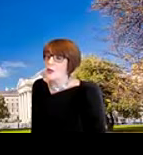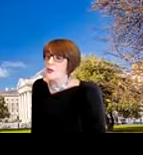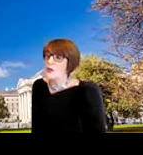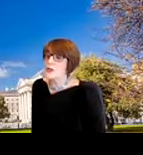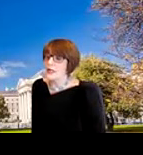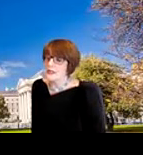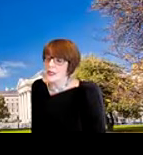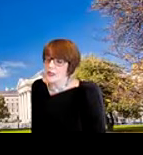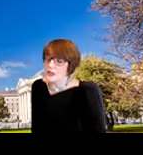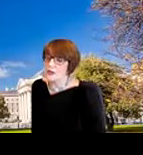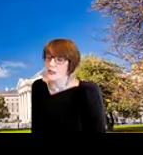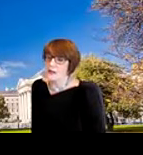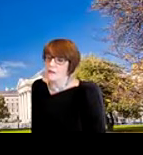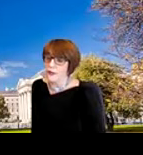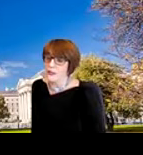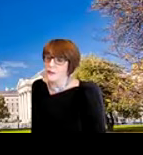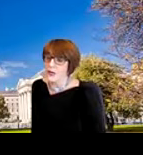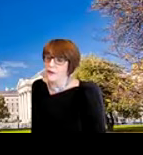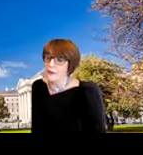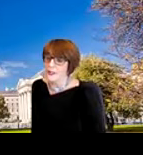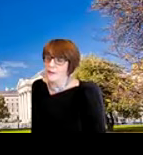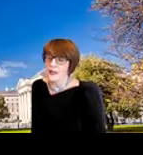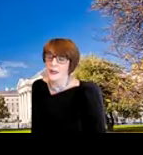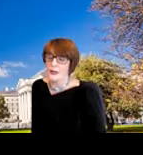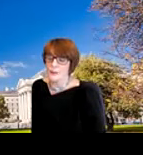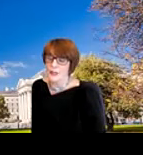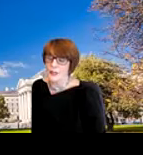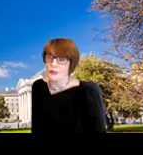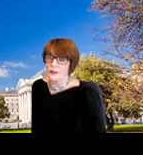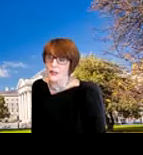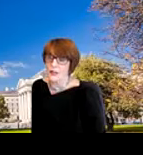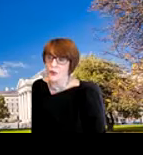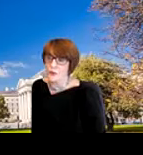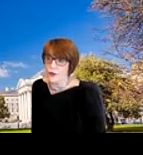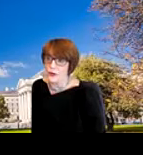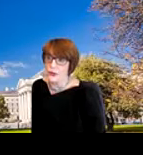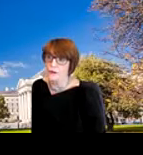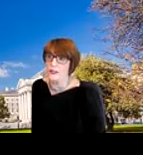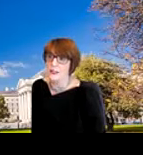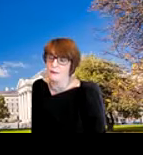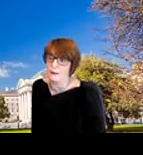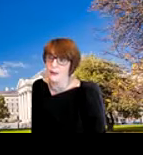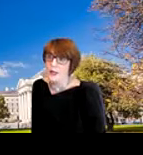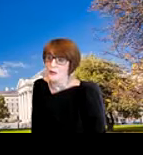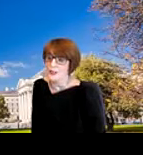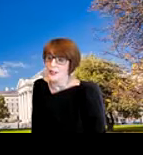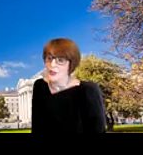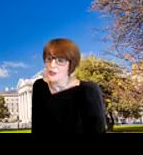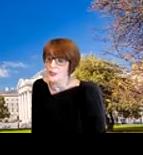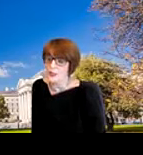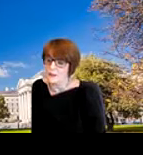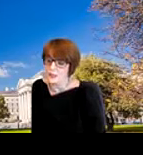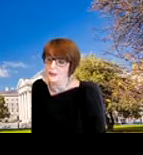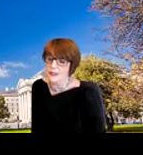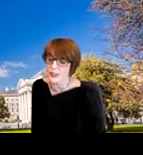And there were no deaths during the first wave of the pandemic. And I know the Minister has mentioned that overall the COVID deaths of people with